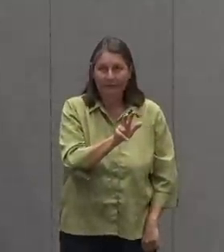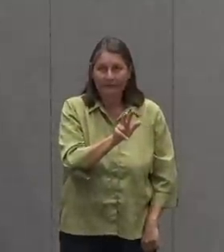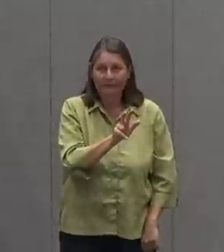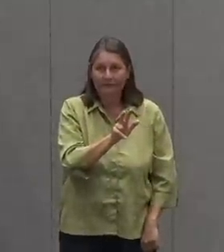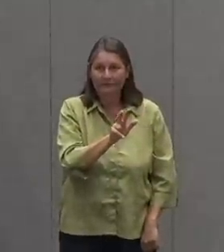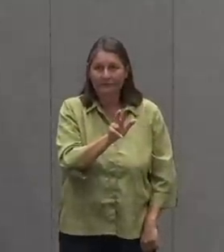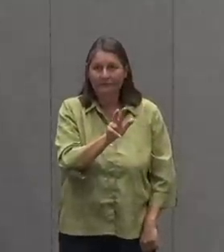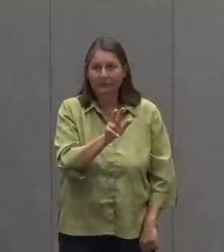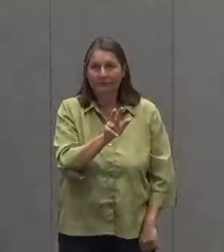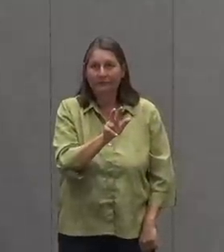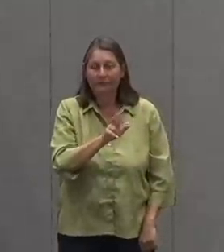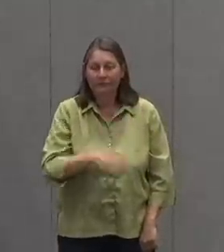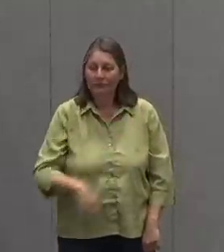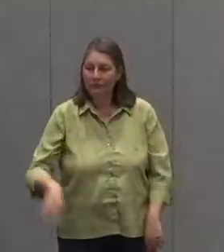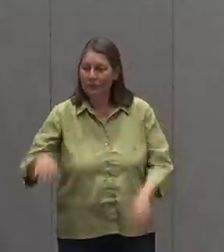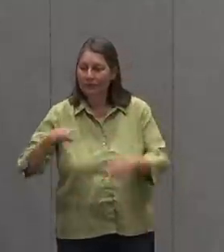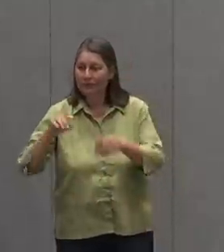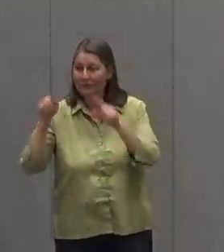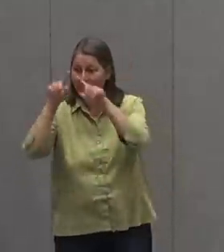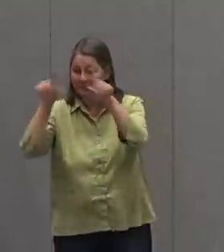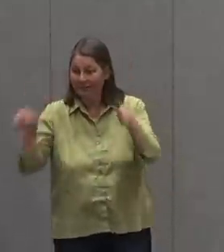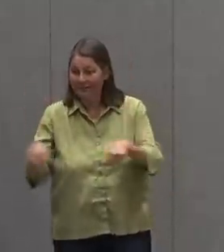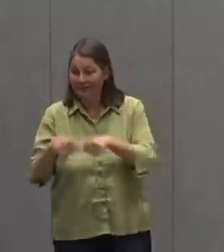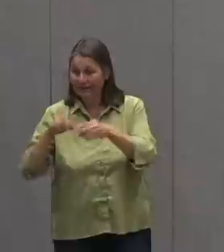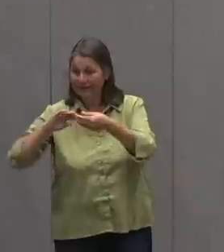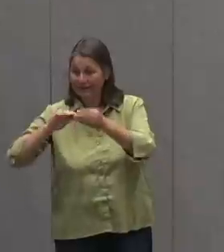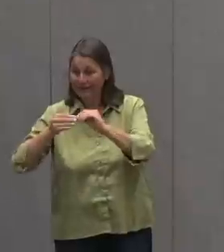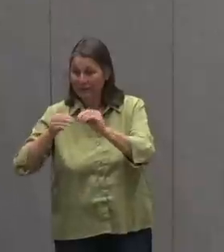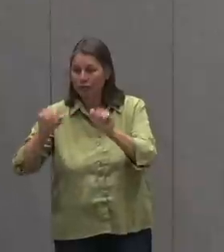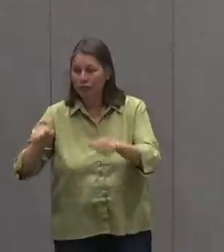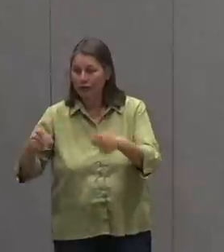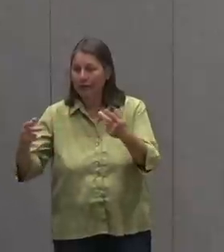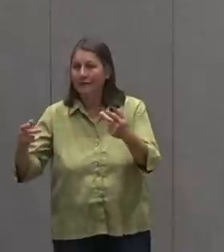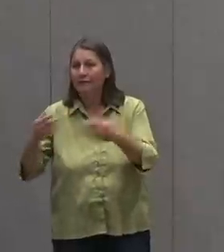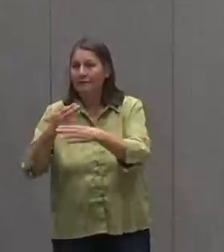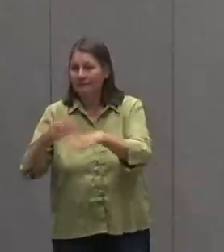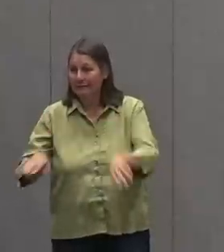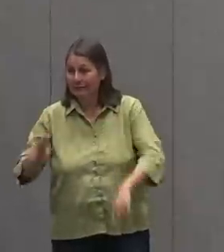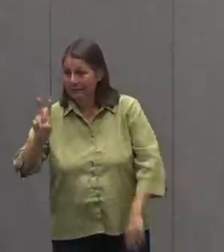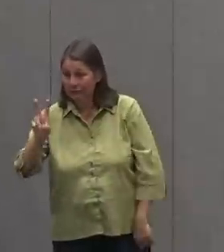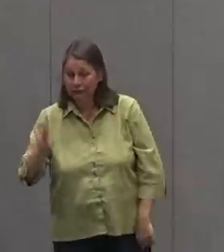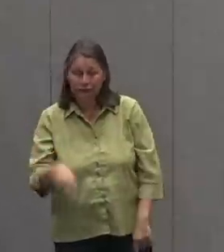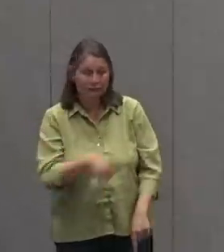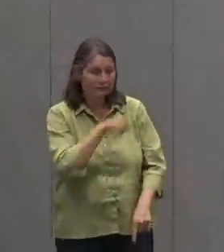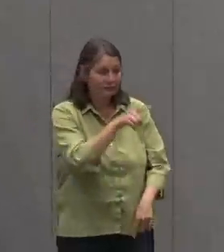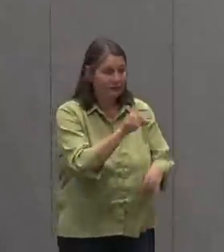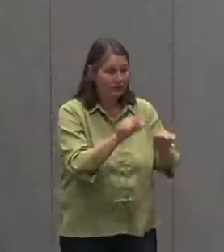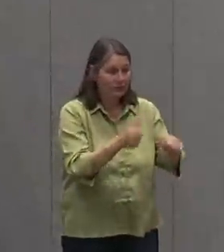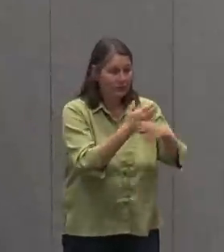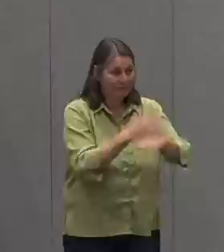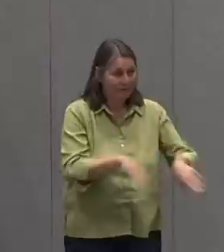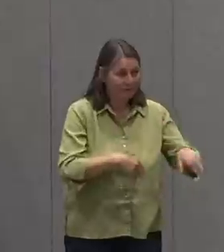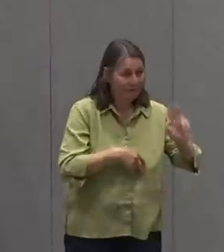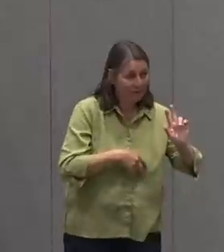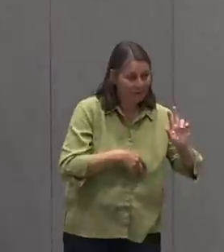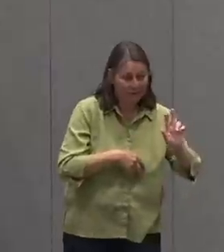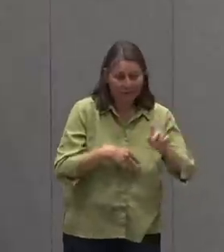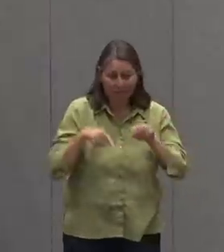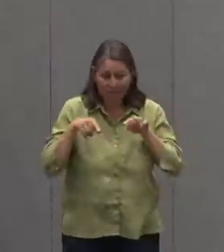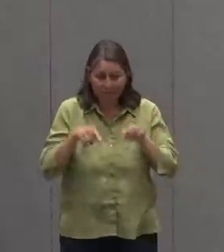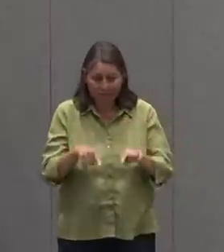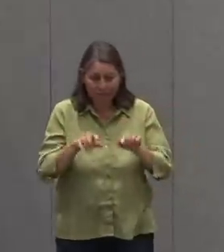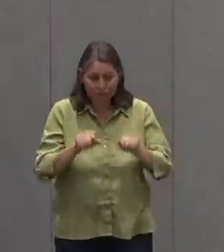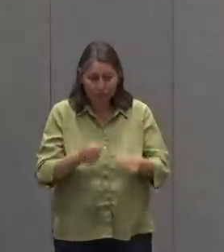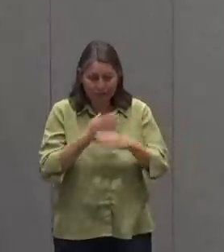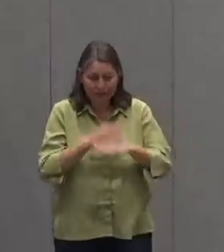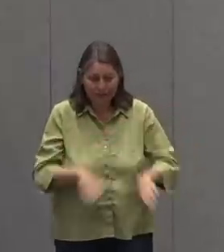in between or in this shared part were multiples of both of those numbers. Wow, that